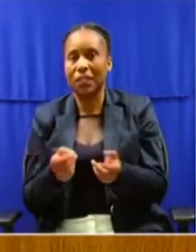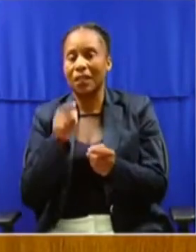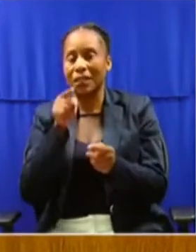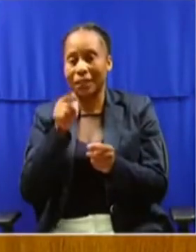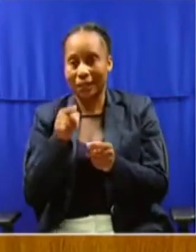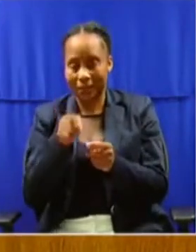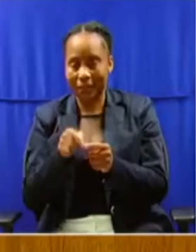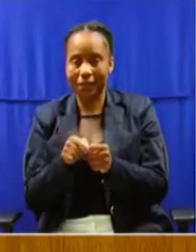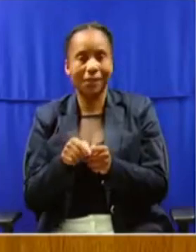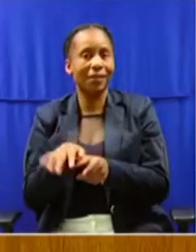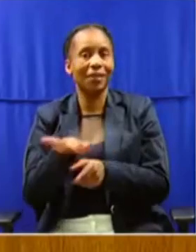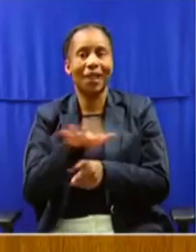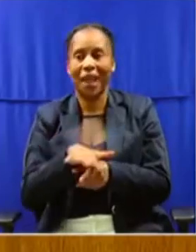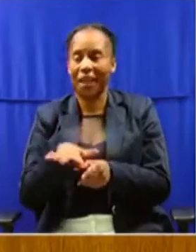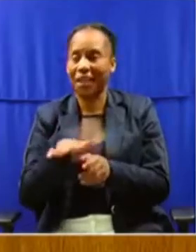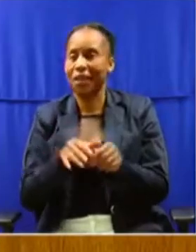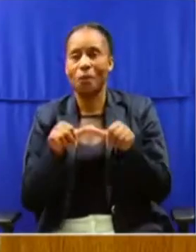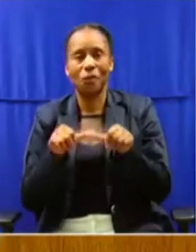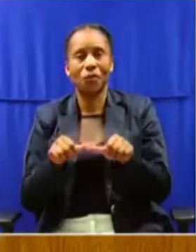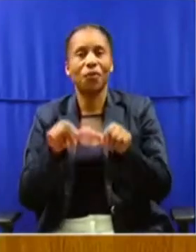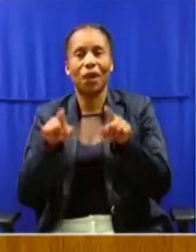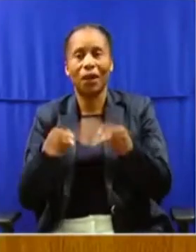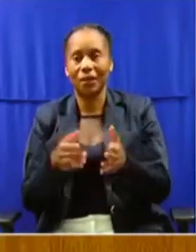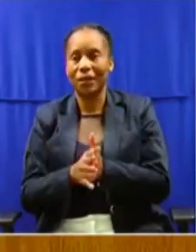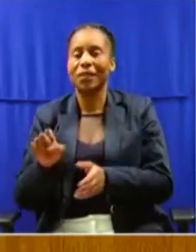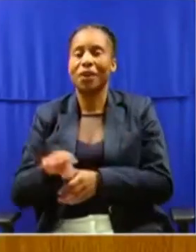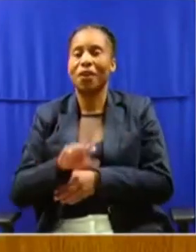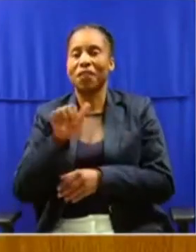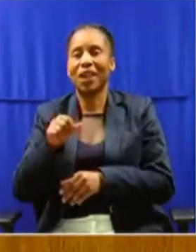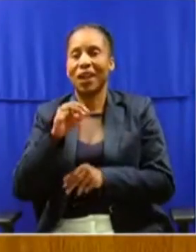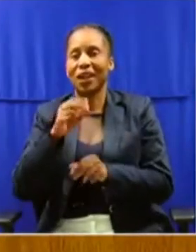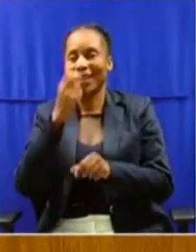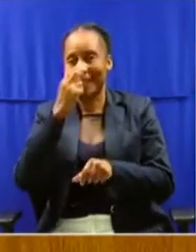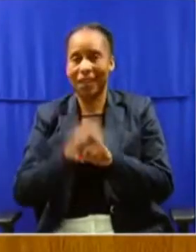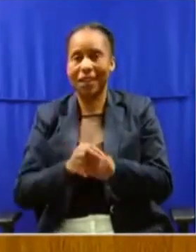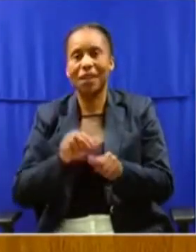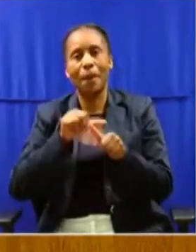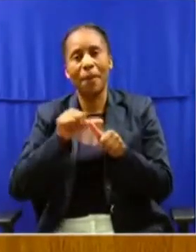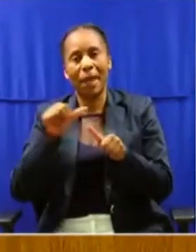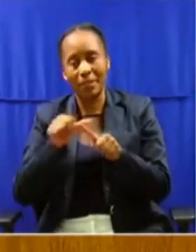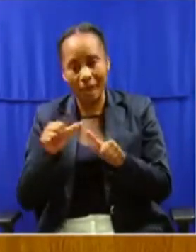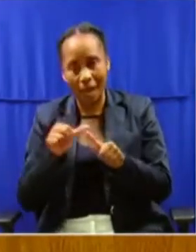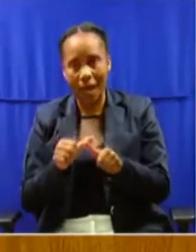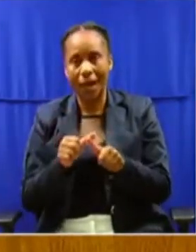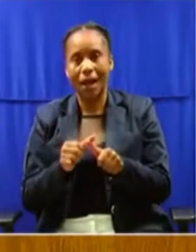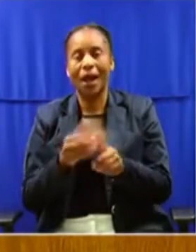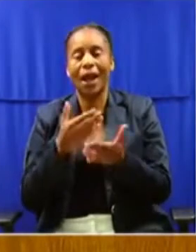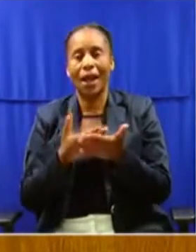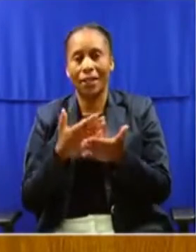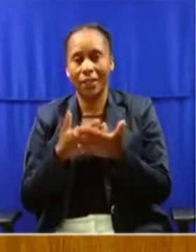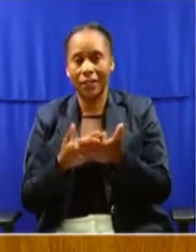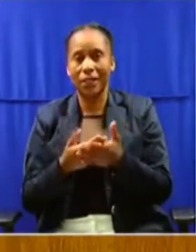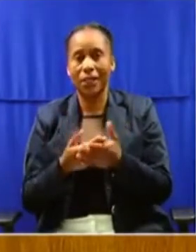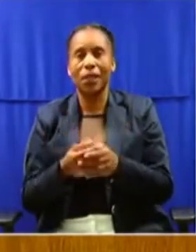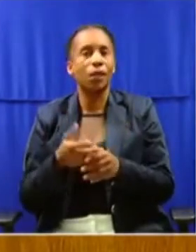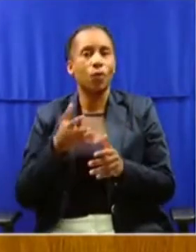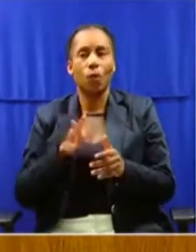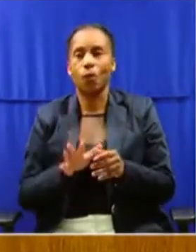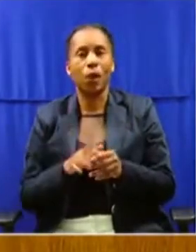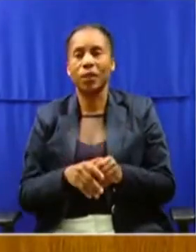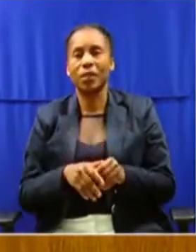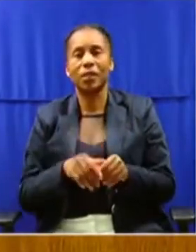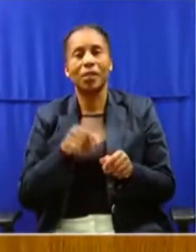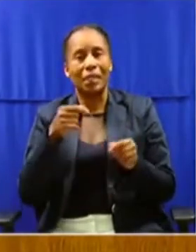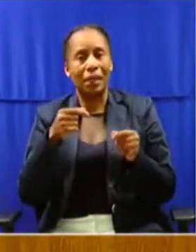South Africa deserves better than this corrupt system that benefits the ANC's elite and their pet projects like SAA. So the